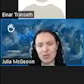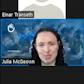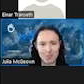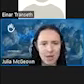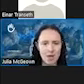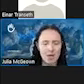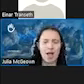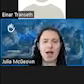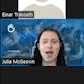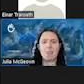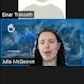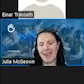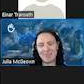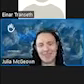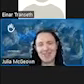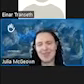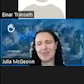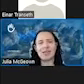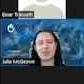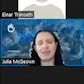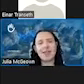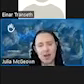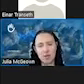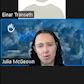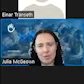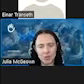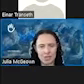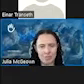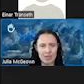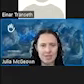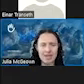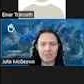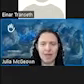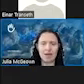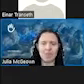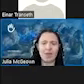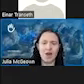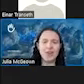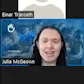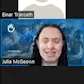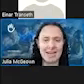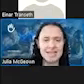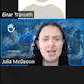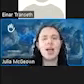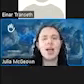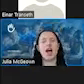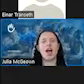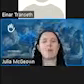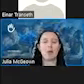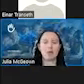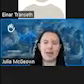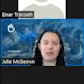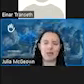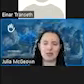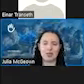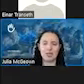to use them? Okay, so that's a little flavor of what we'll be talking about today. On the next slide, I